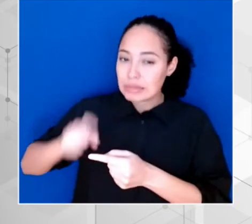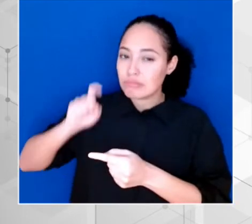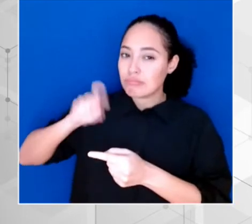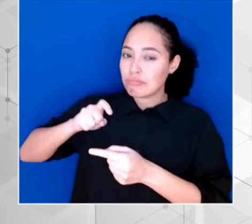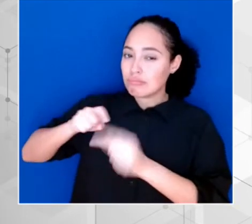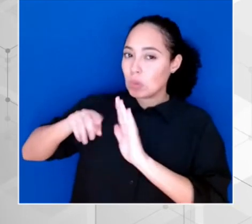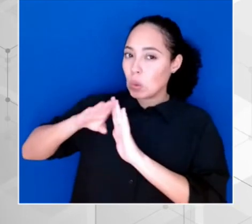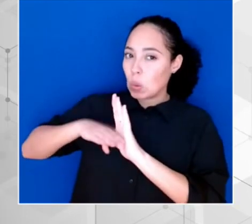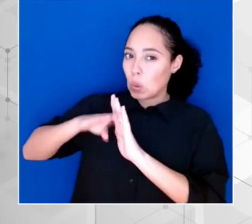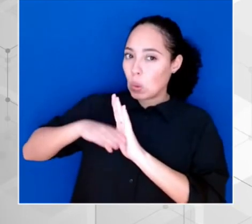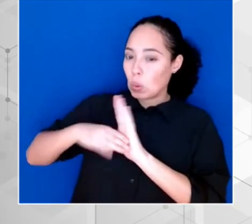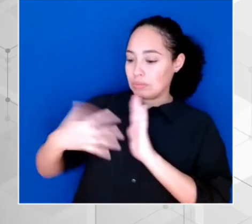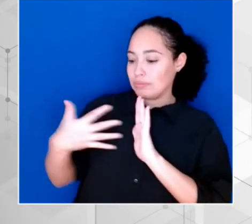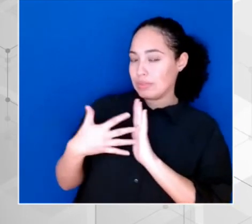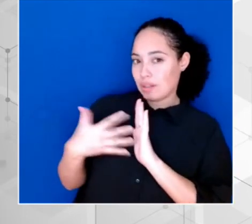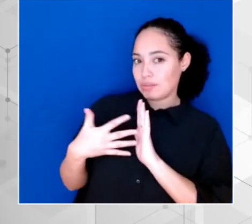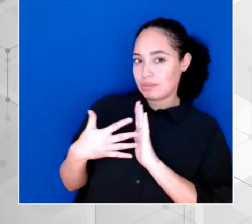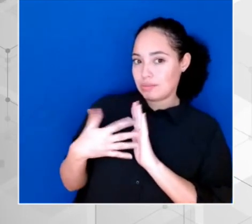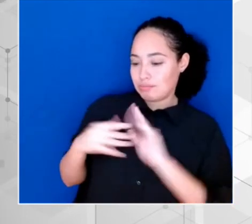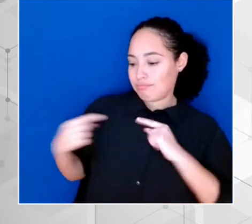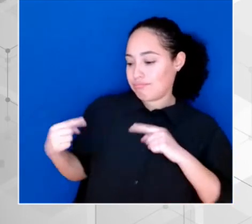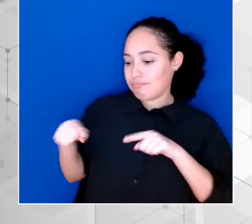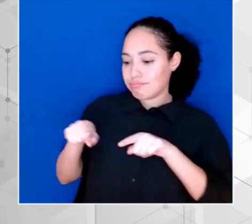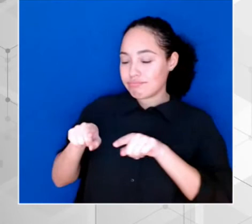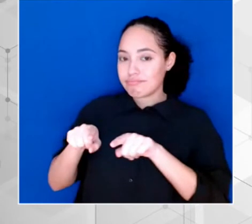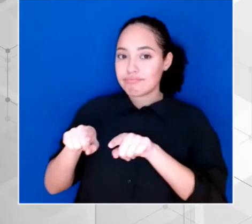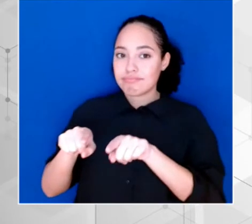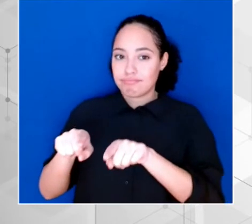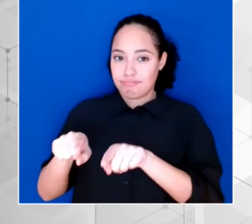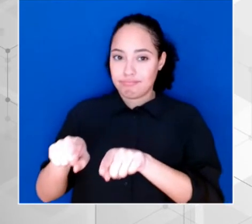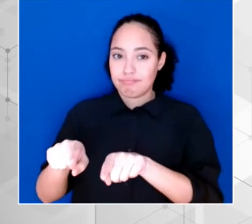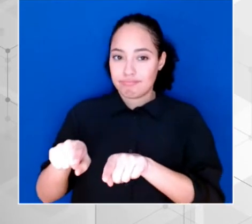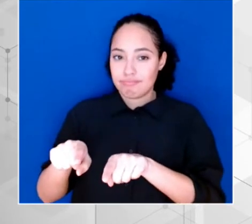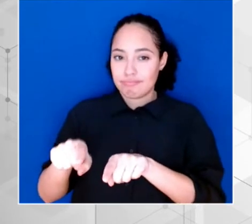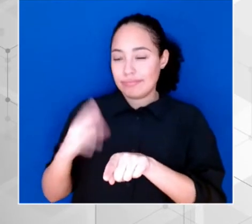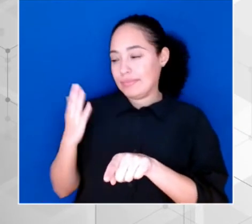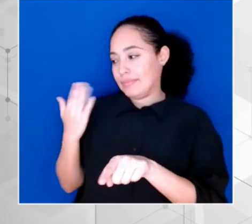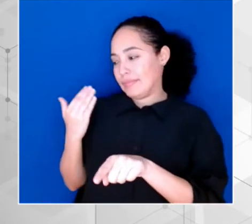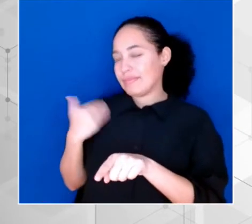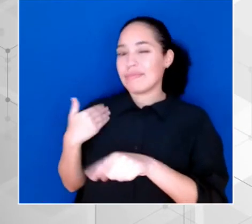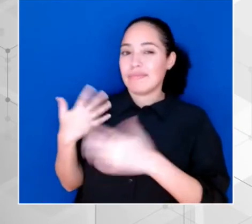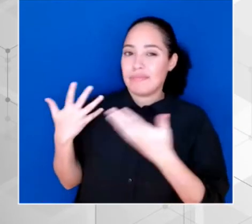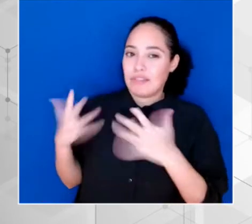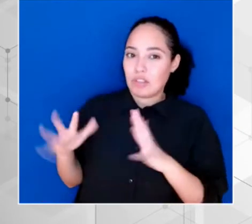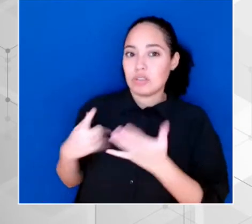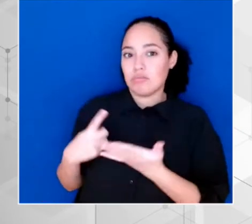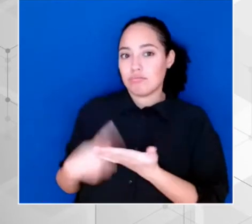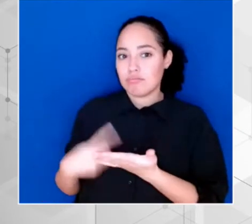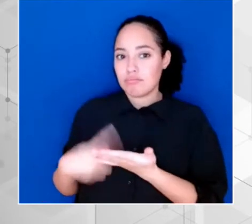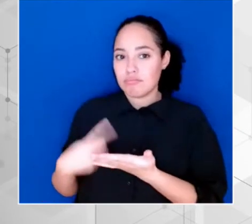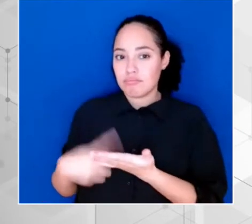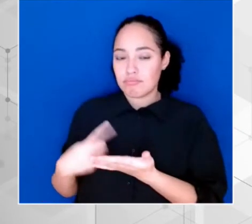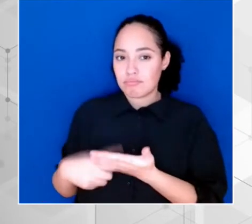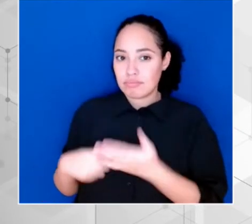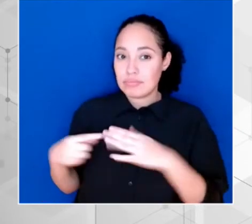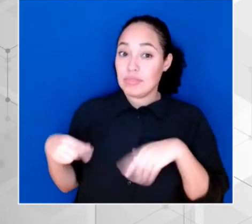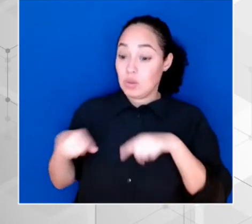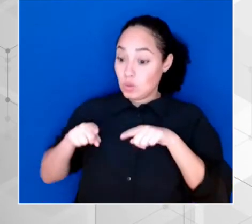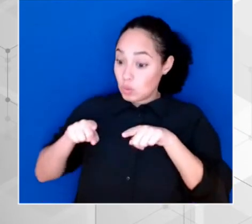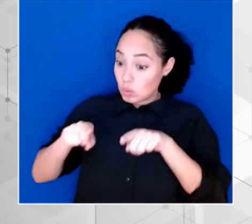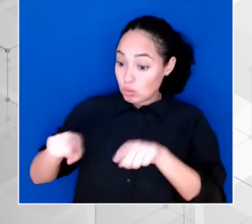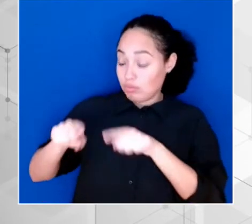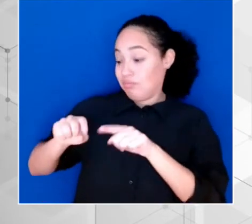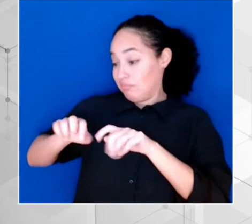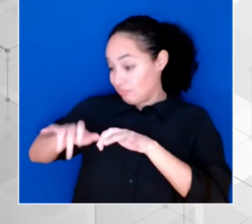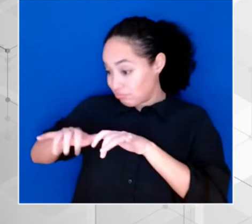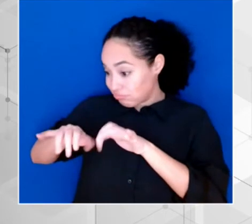or Angular, and linters to tackle and identify issues directly from the code